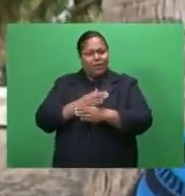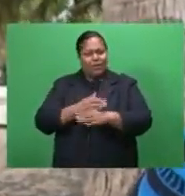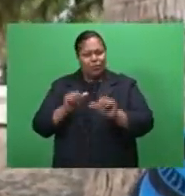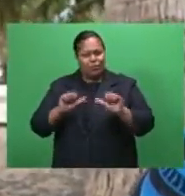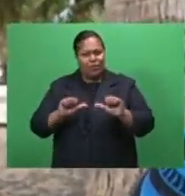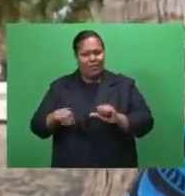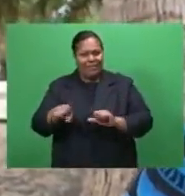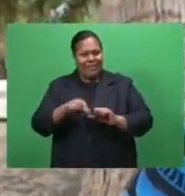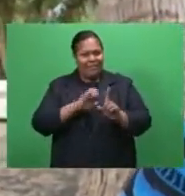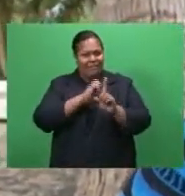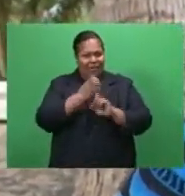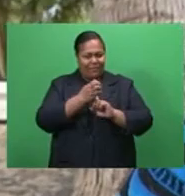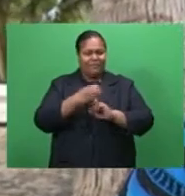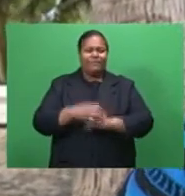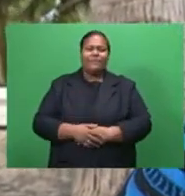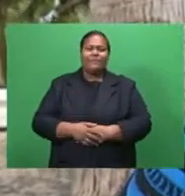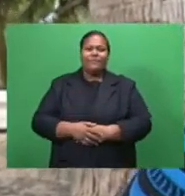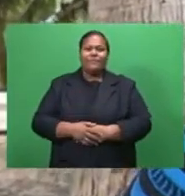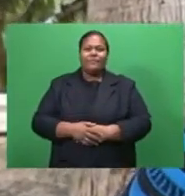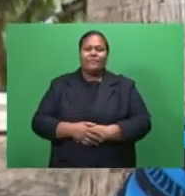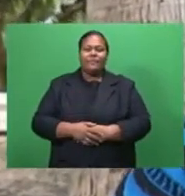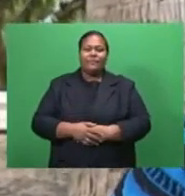and their environment.